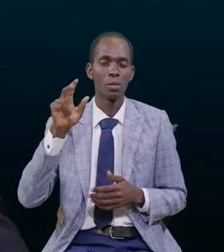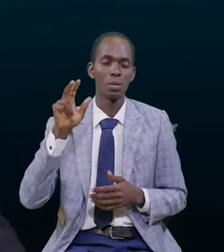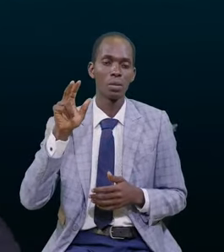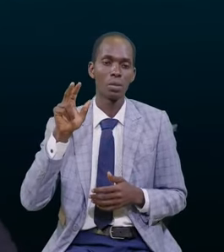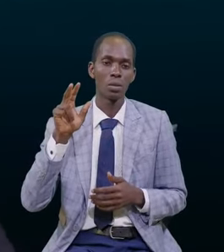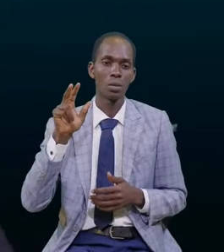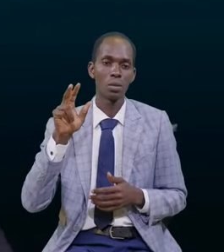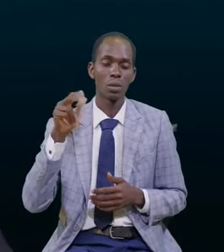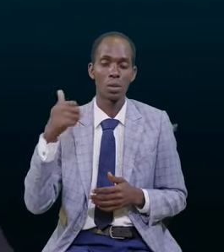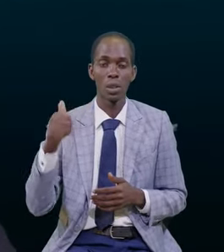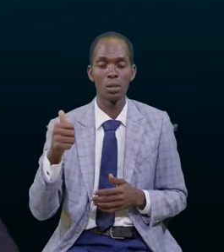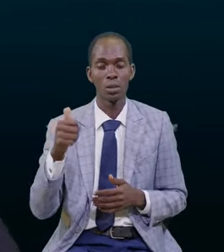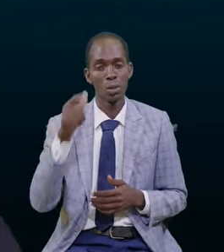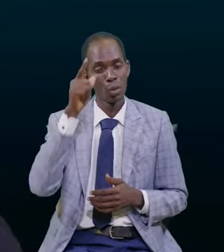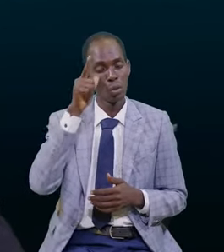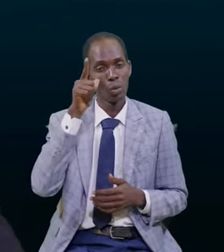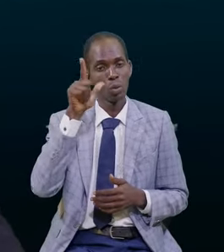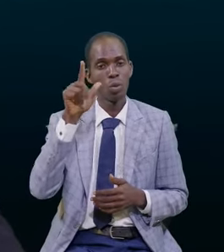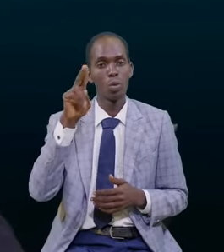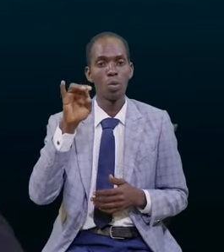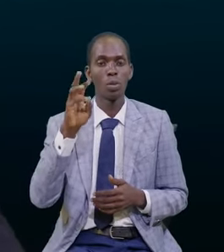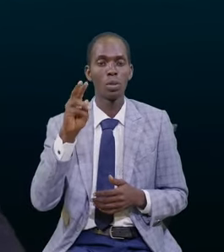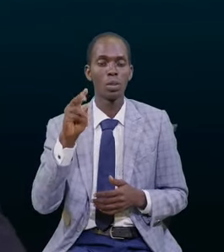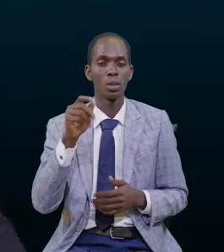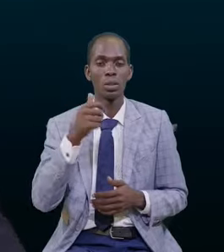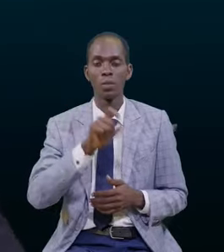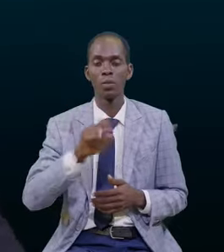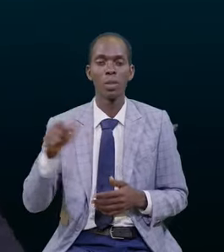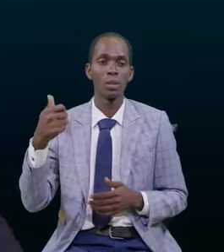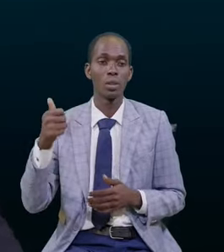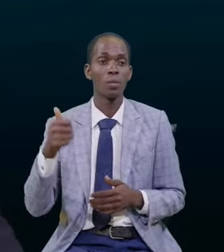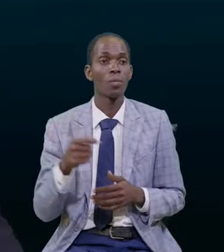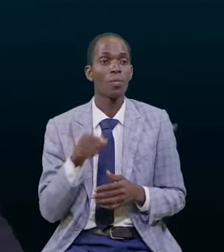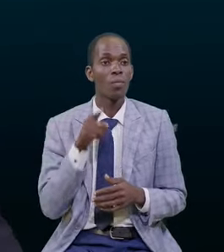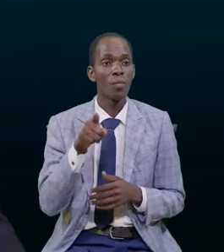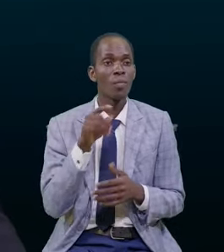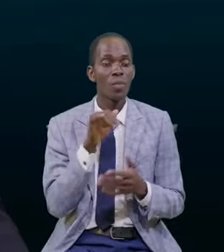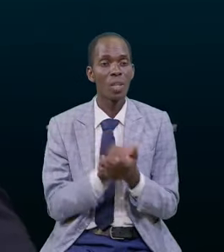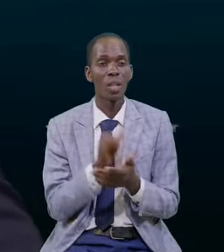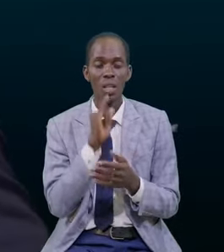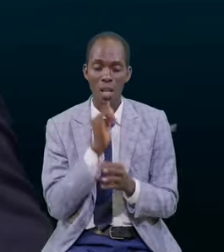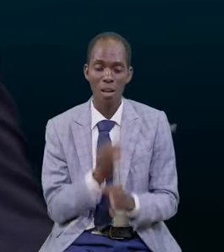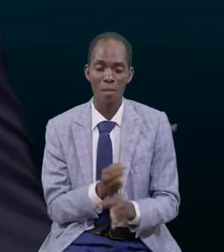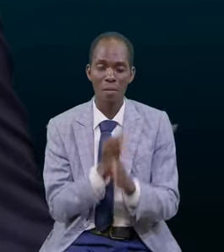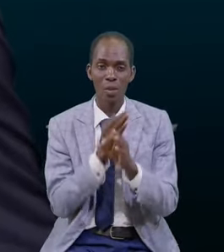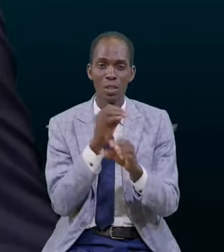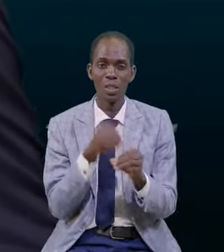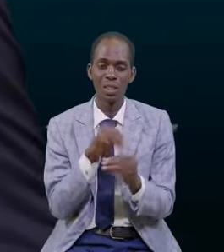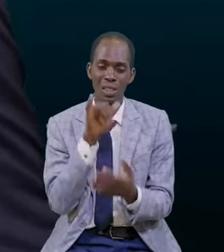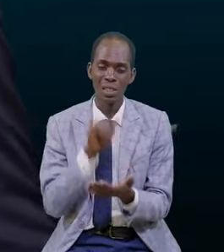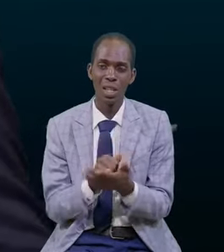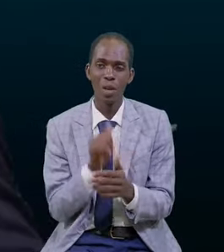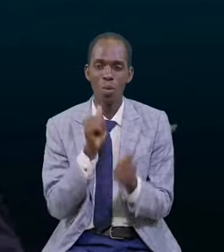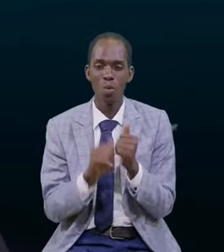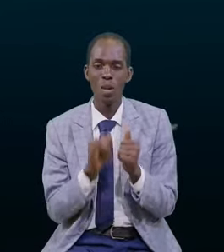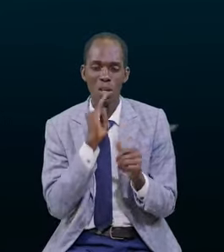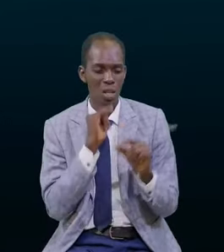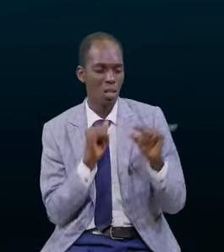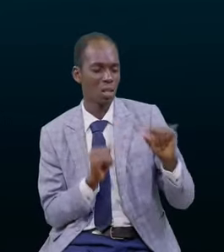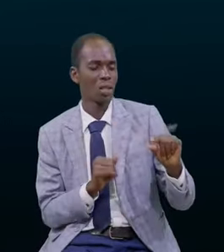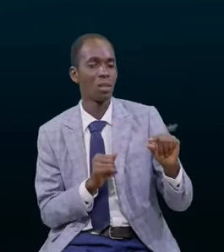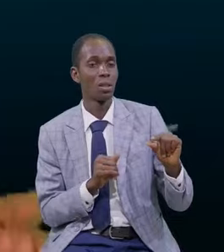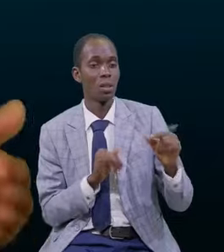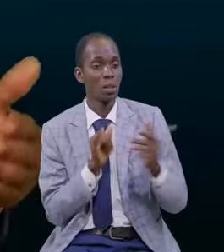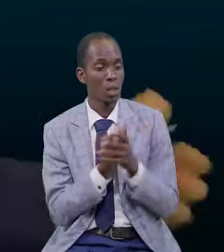10 here the Bible says he that is faithful in that which is list the little little things that we have to